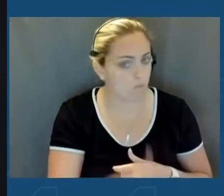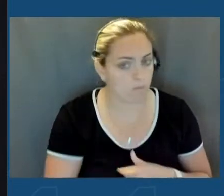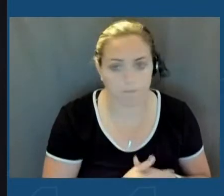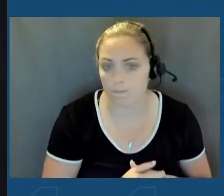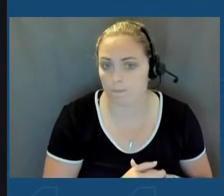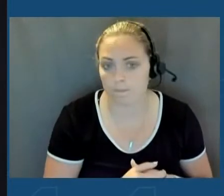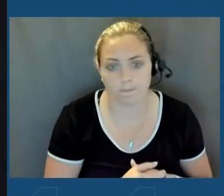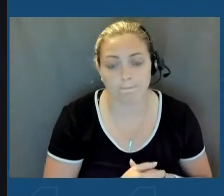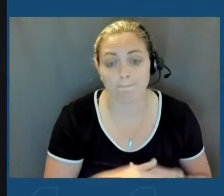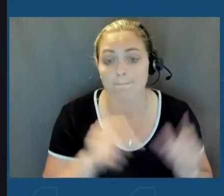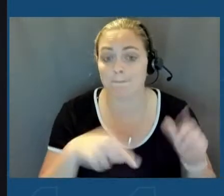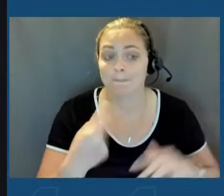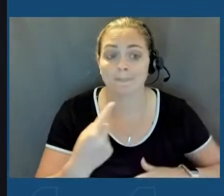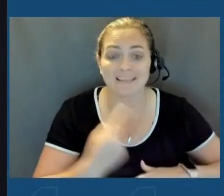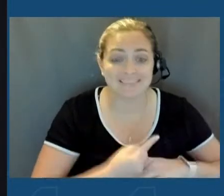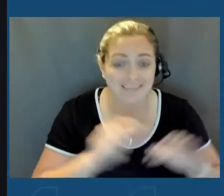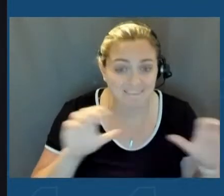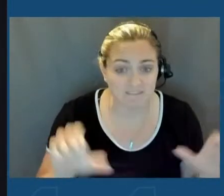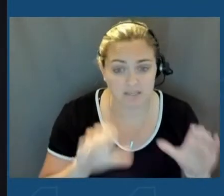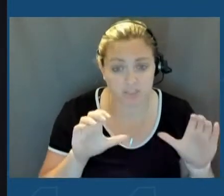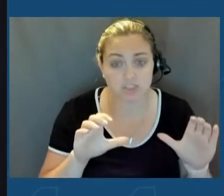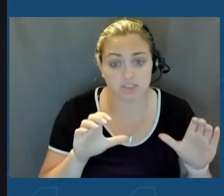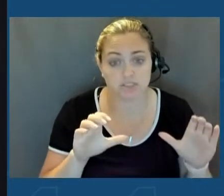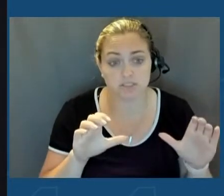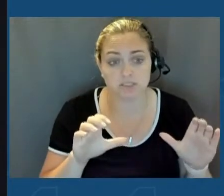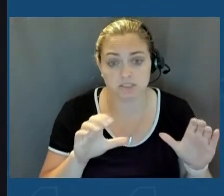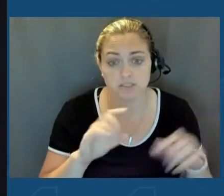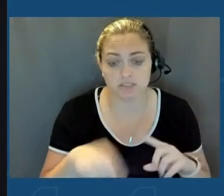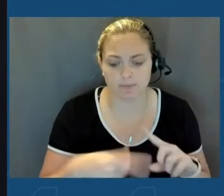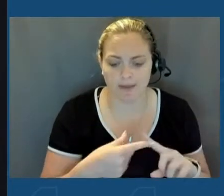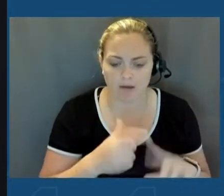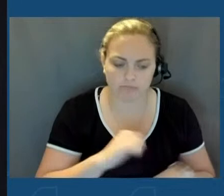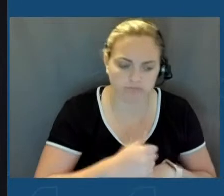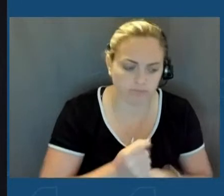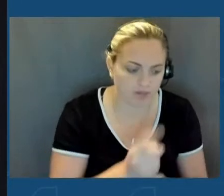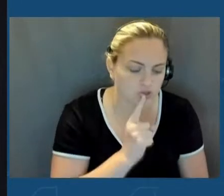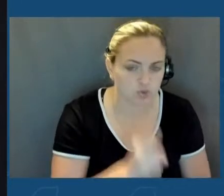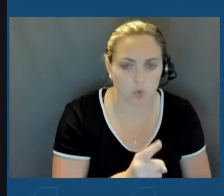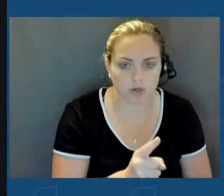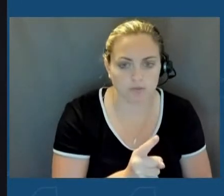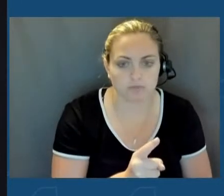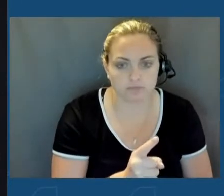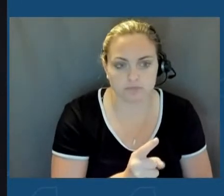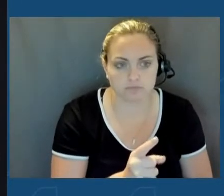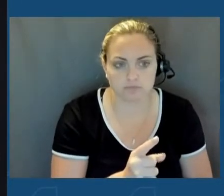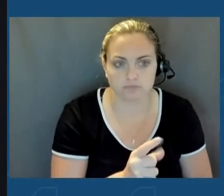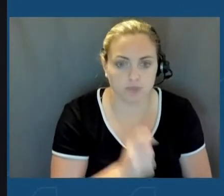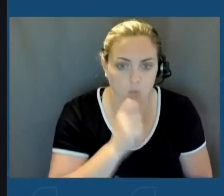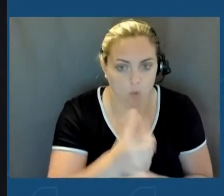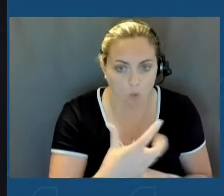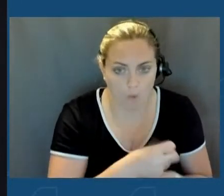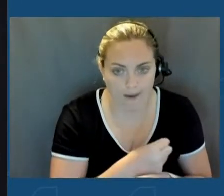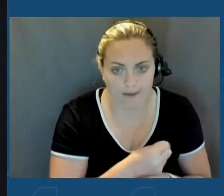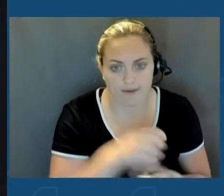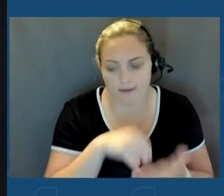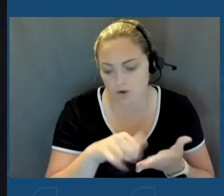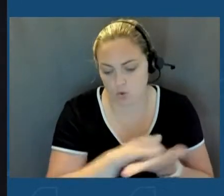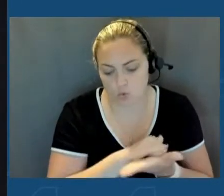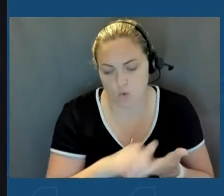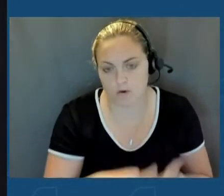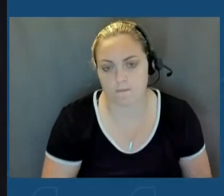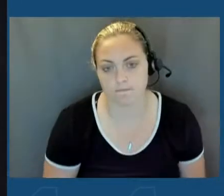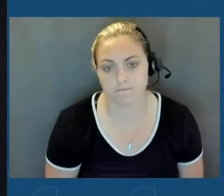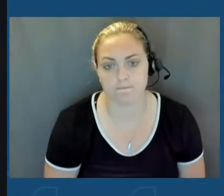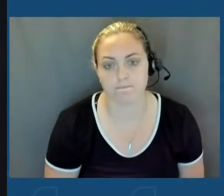this day of action is about making sure that it doesn't win in New York State.